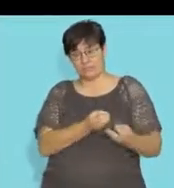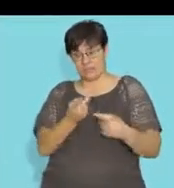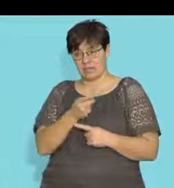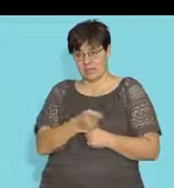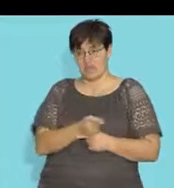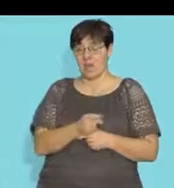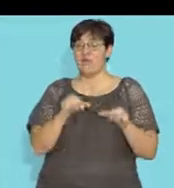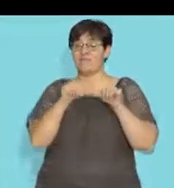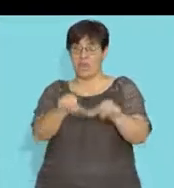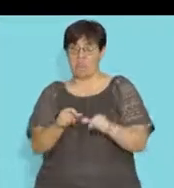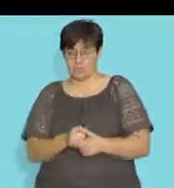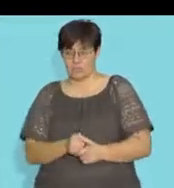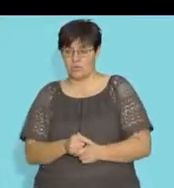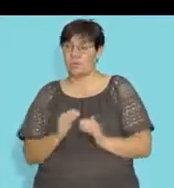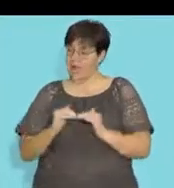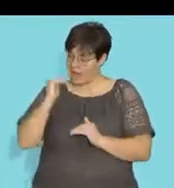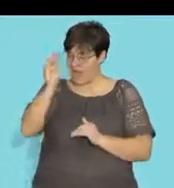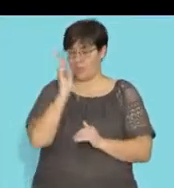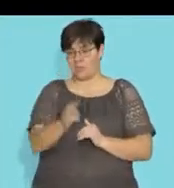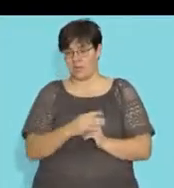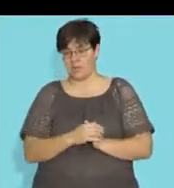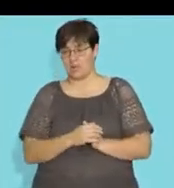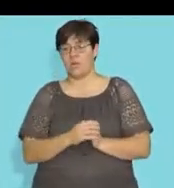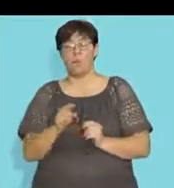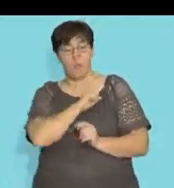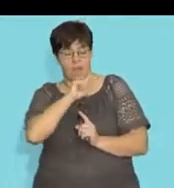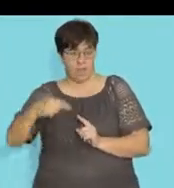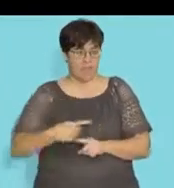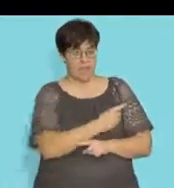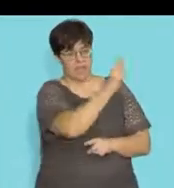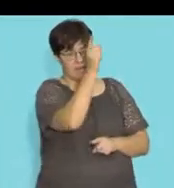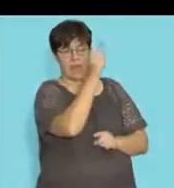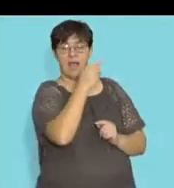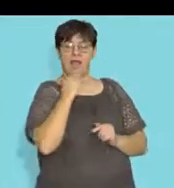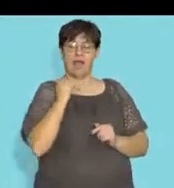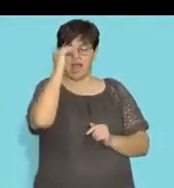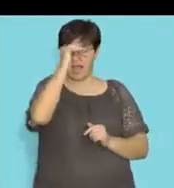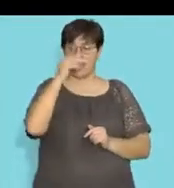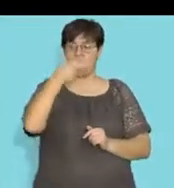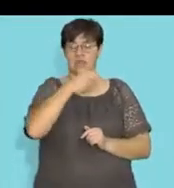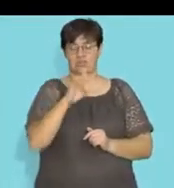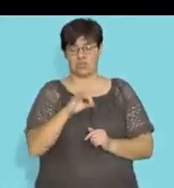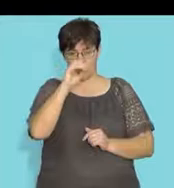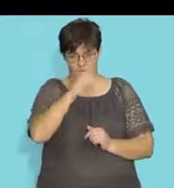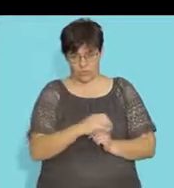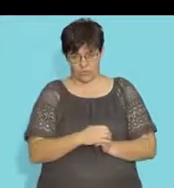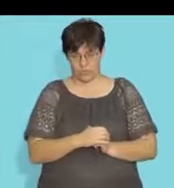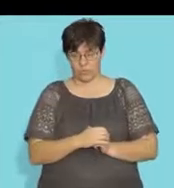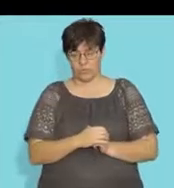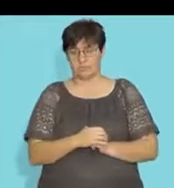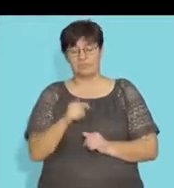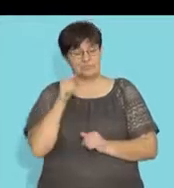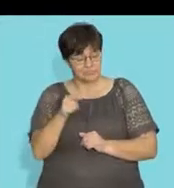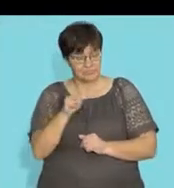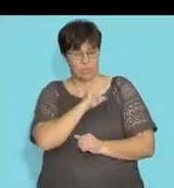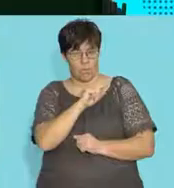constant value, will then also be high, and that comes from the high concentration of hydronium ions. And